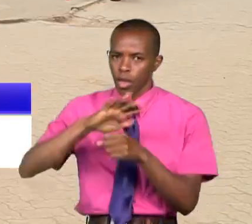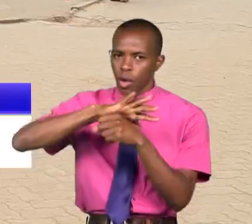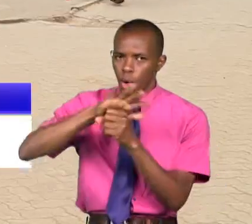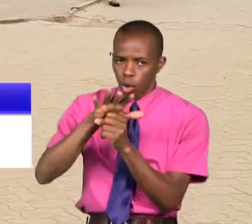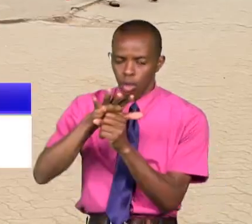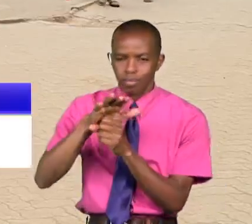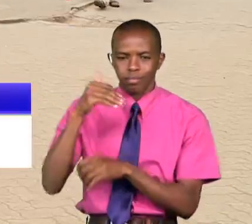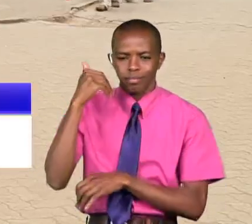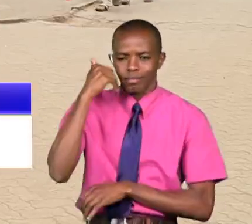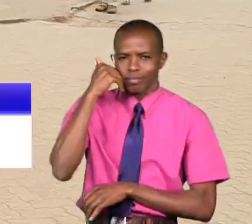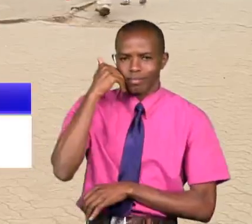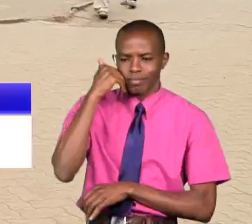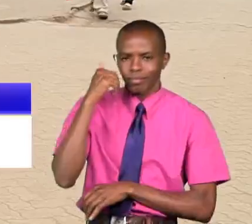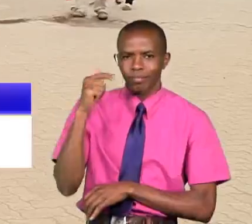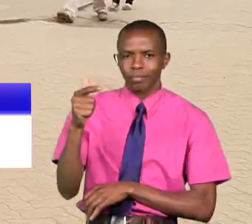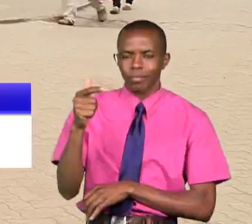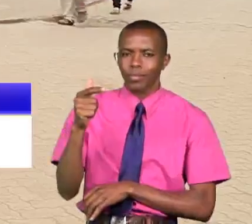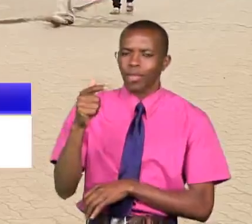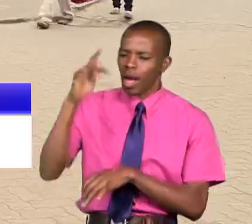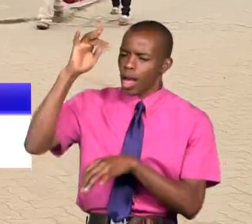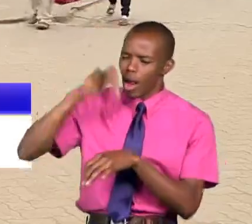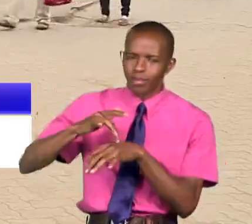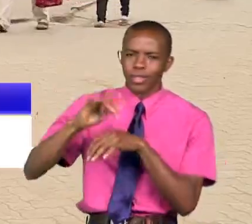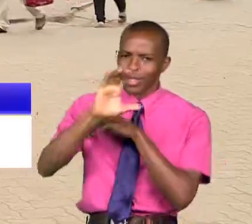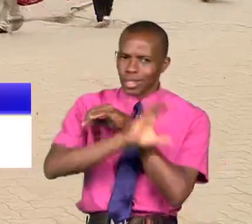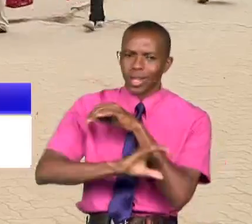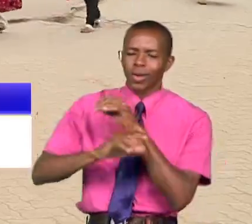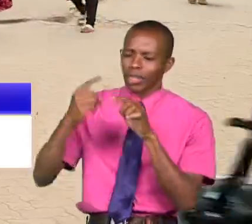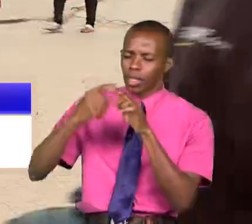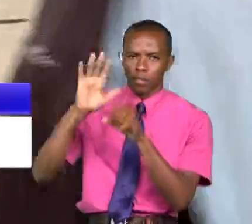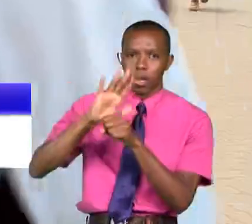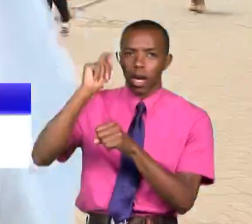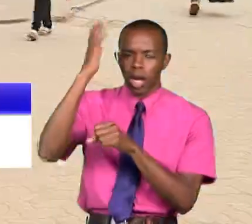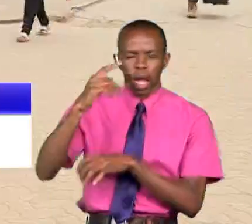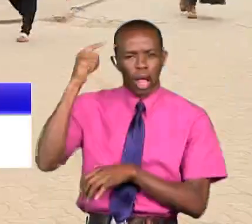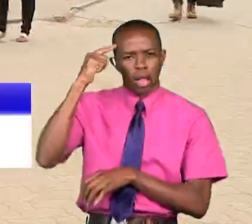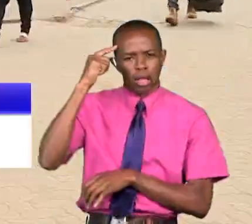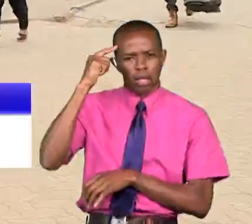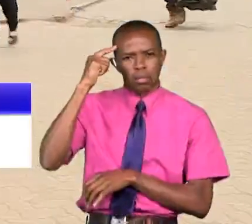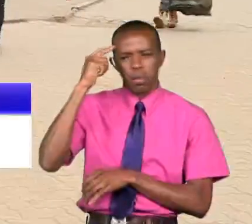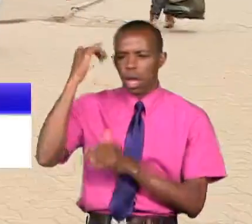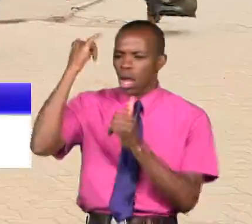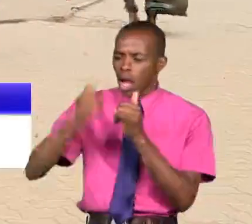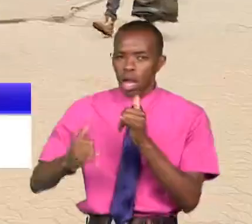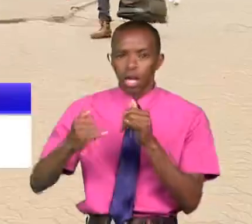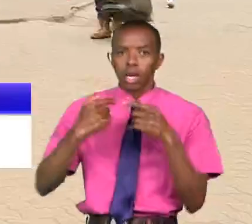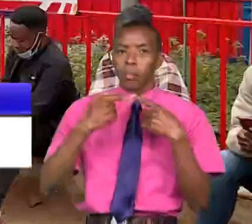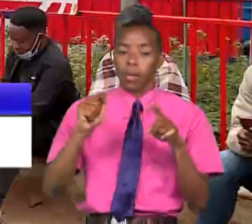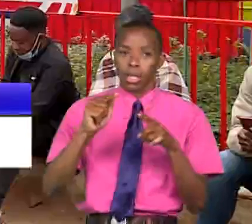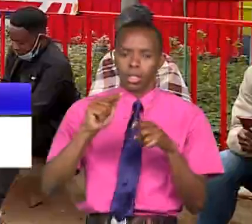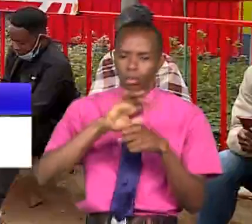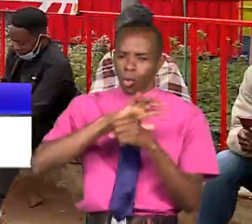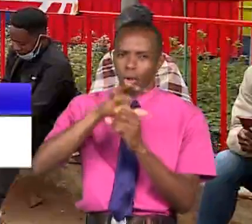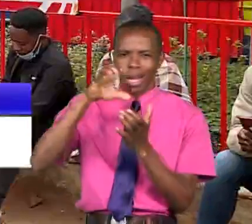COVID-19 pandemic has been ravaging the country for a year now, and many Kenyans thought it will just pass, but as the COVID-19